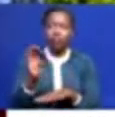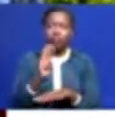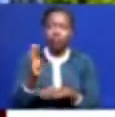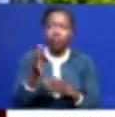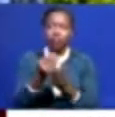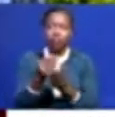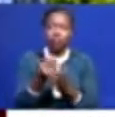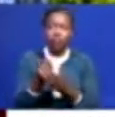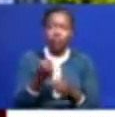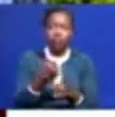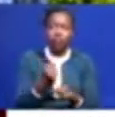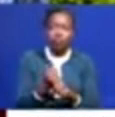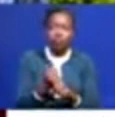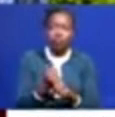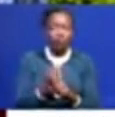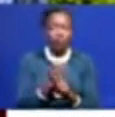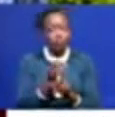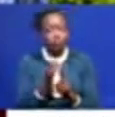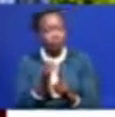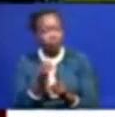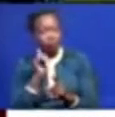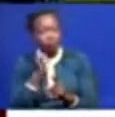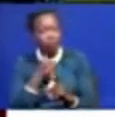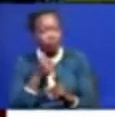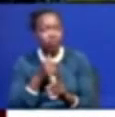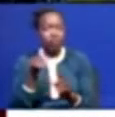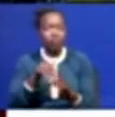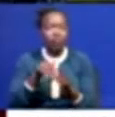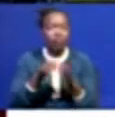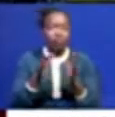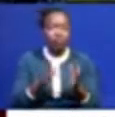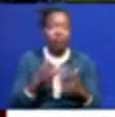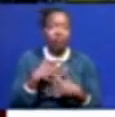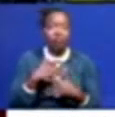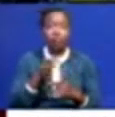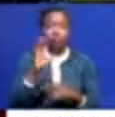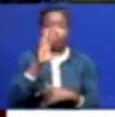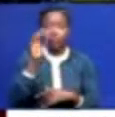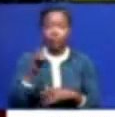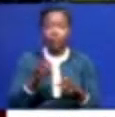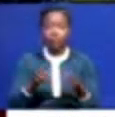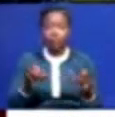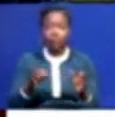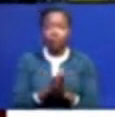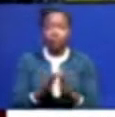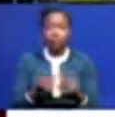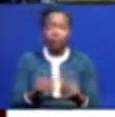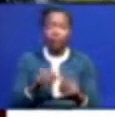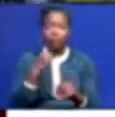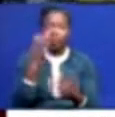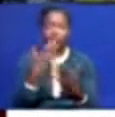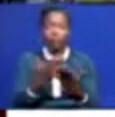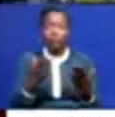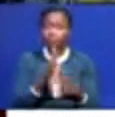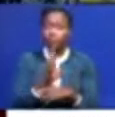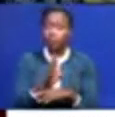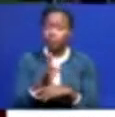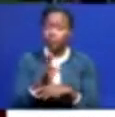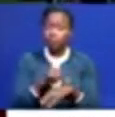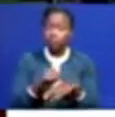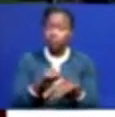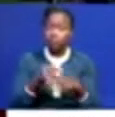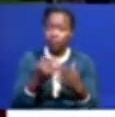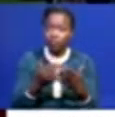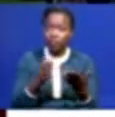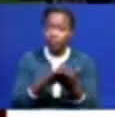shillings, making it attractive to investors eyeing the African market. Sustainable beauty products that use natural components